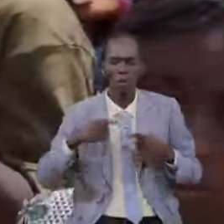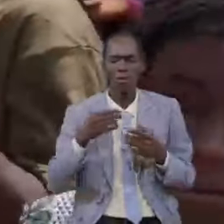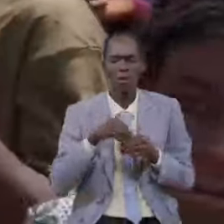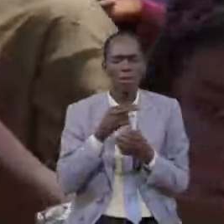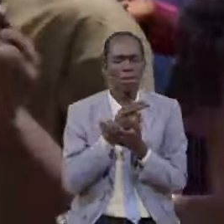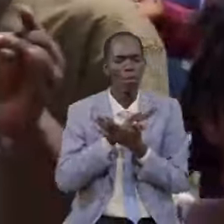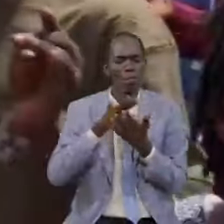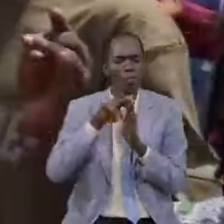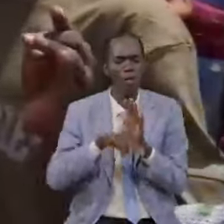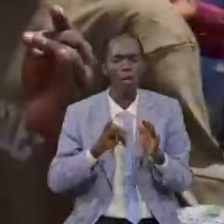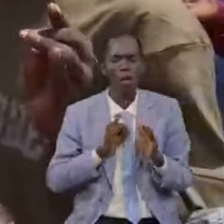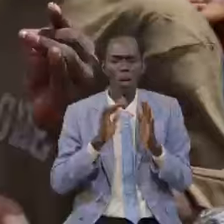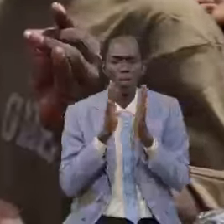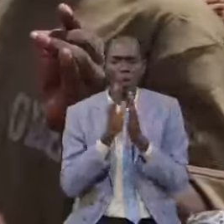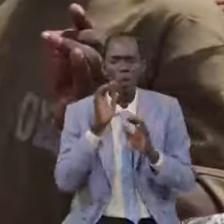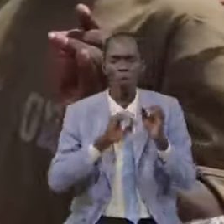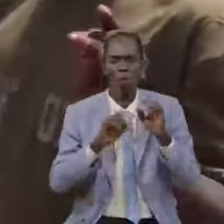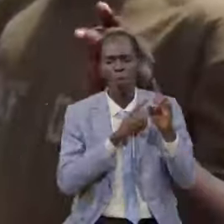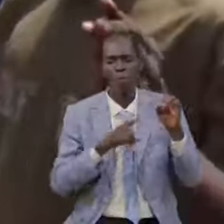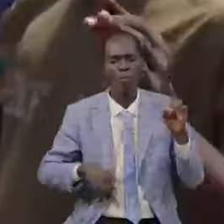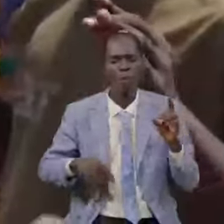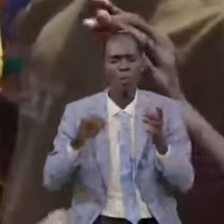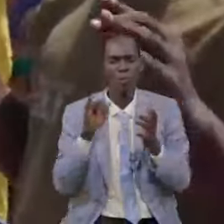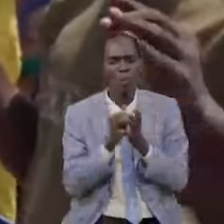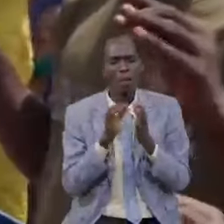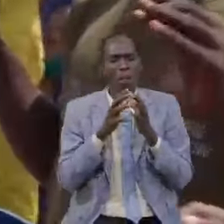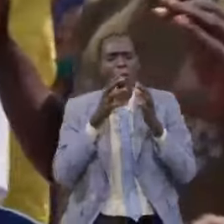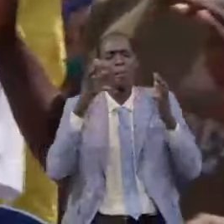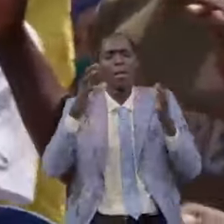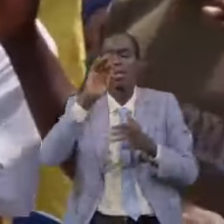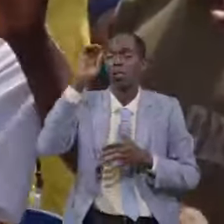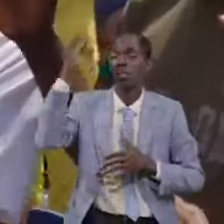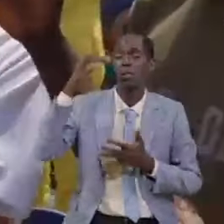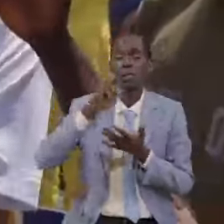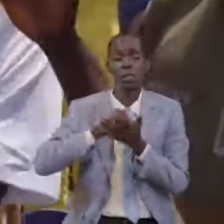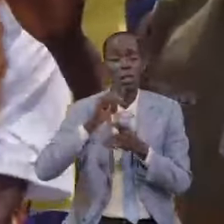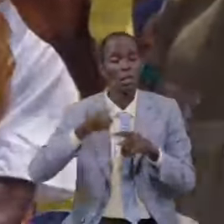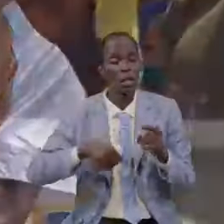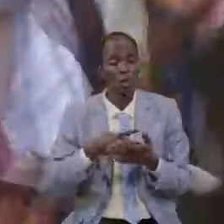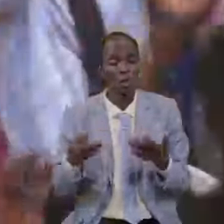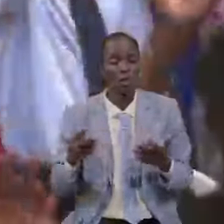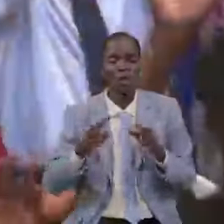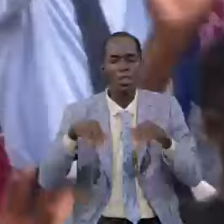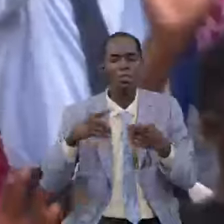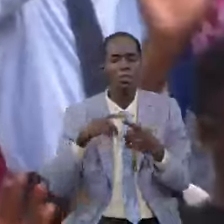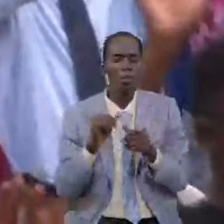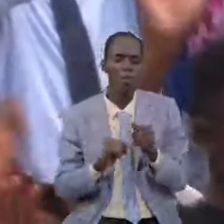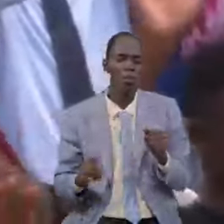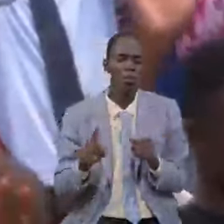that abundant grace that cannot fail, give to everyone in Jesus' name. And